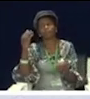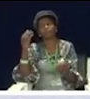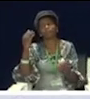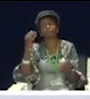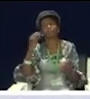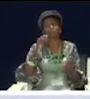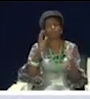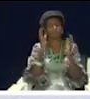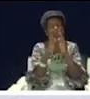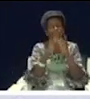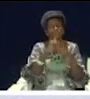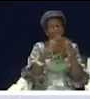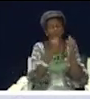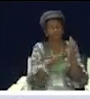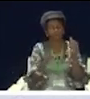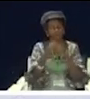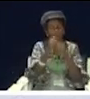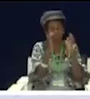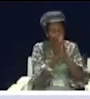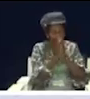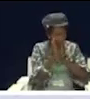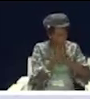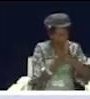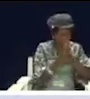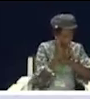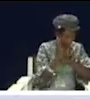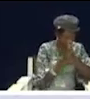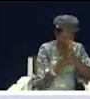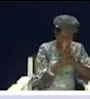Go ahead. Talk to Him.